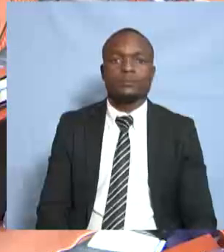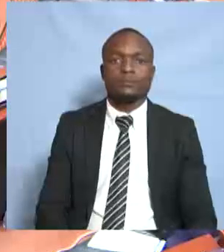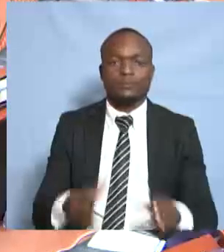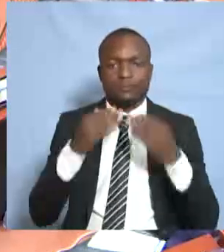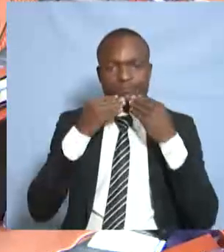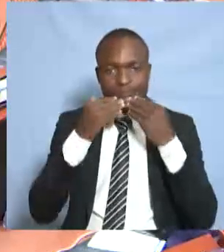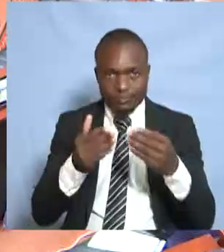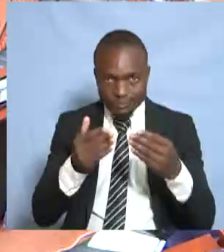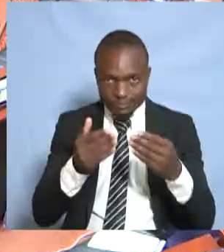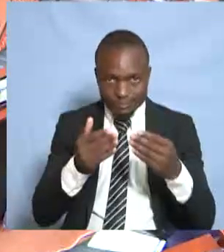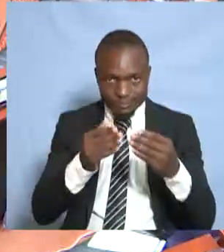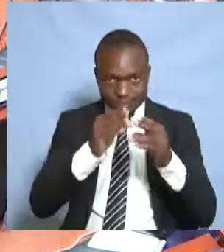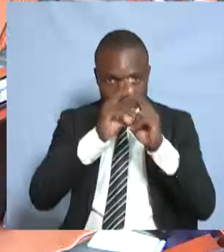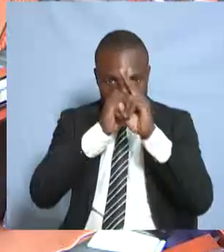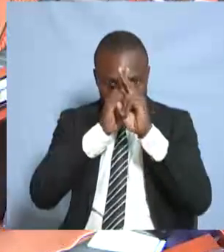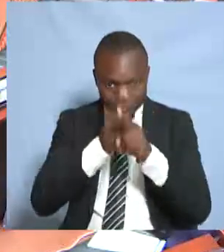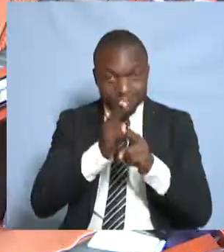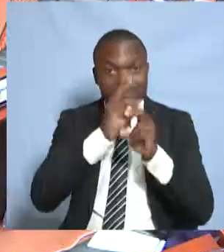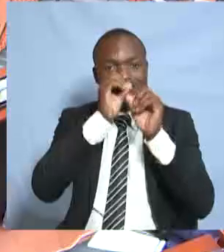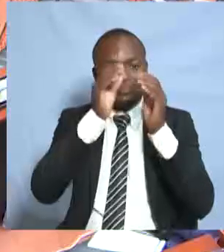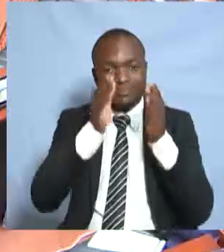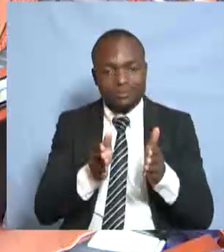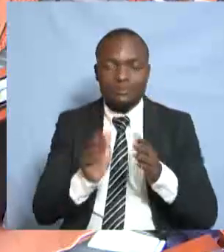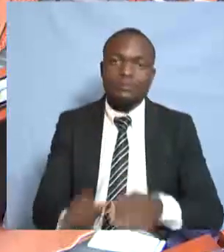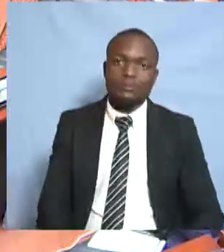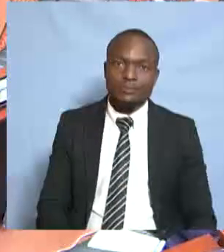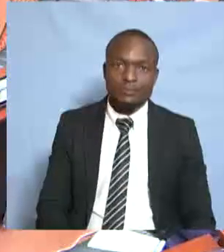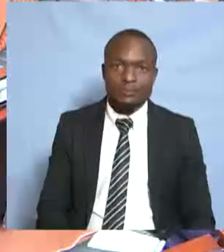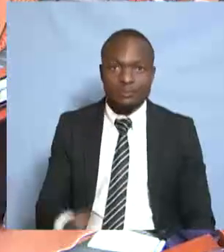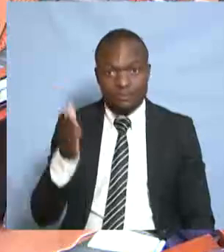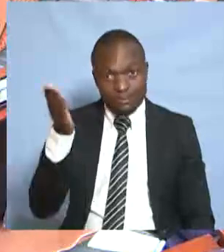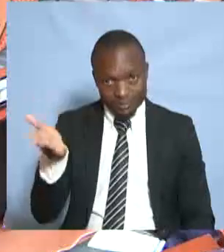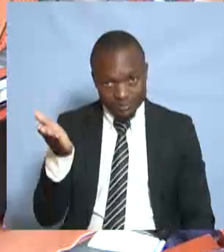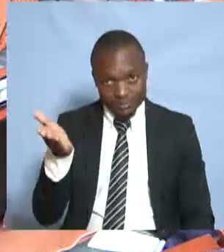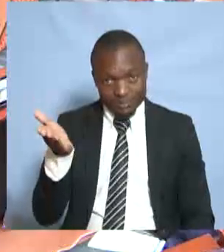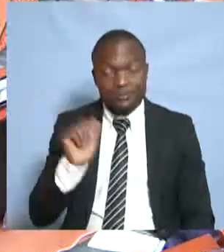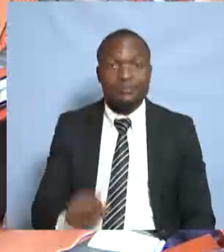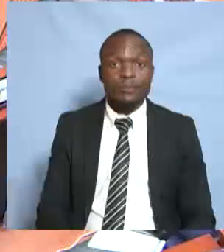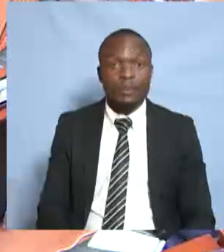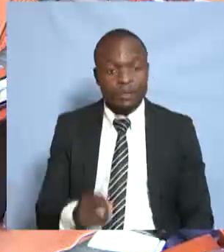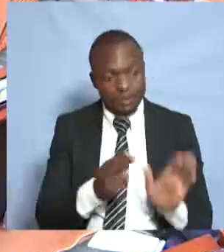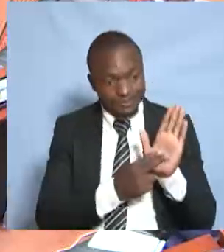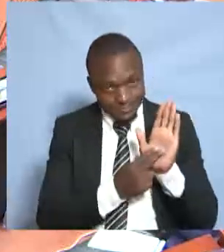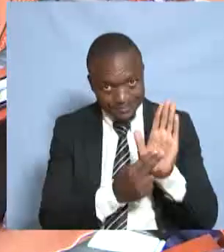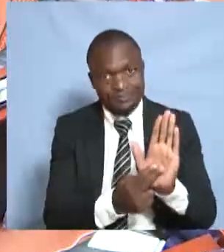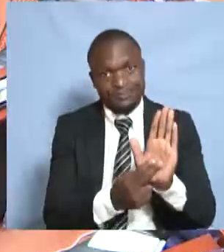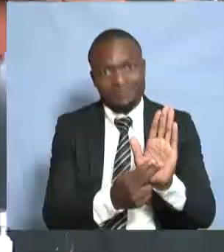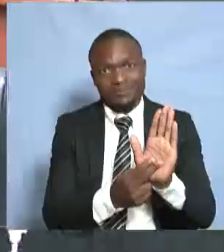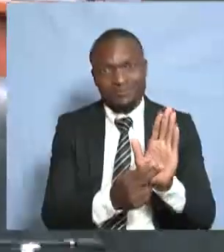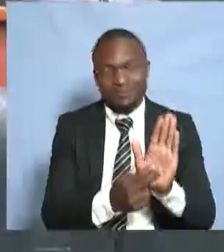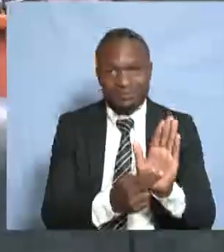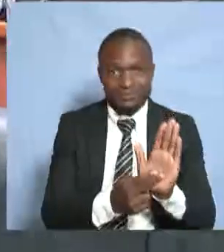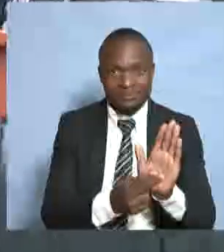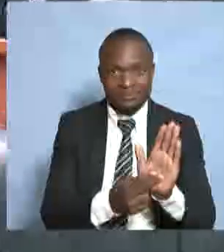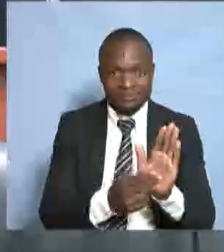Thank you very much, Mr. Speaker. Mr. Speaker, I was indicating to